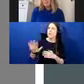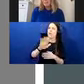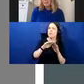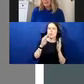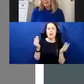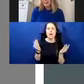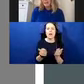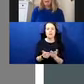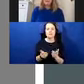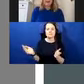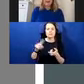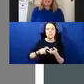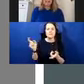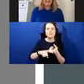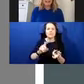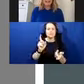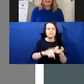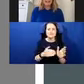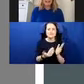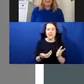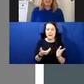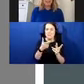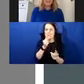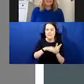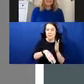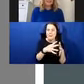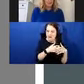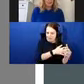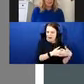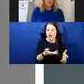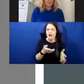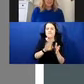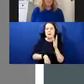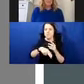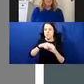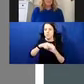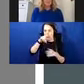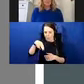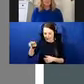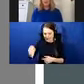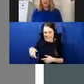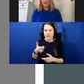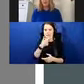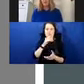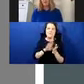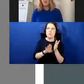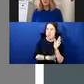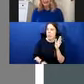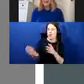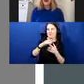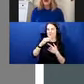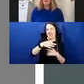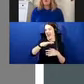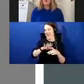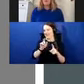States, thank you for doing that, you're most welcome, people in Norway, across these islands and from all sorts of different communities,